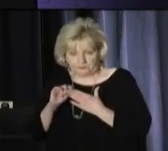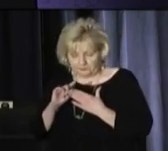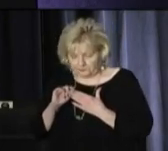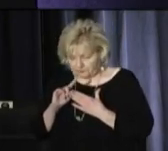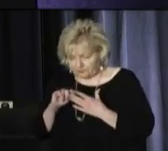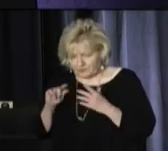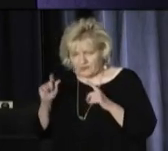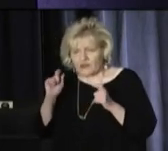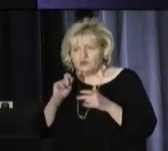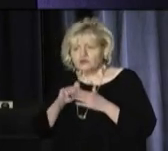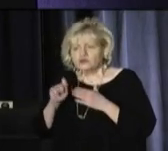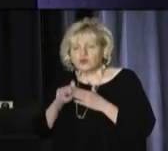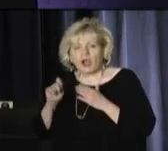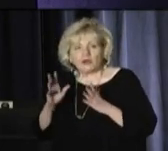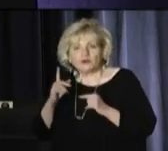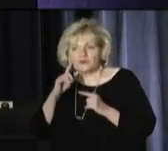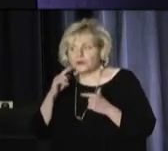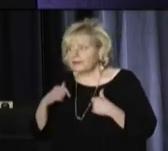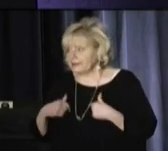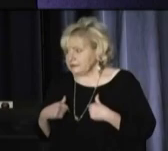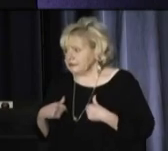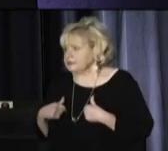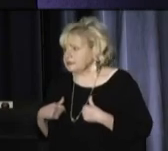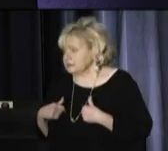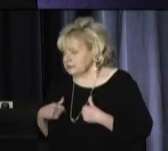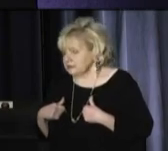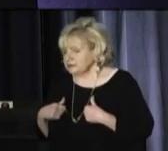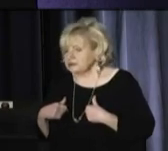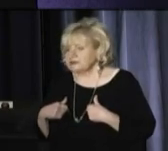me. I'll say that, you know, Juno